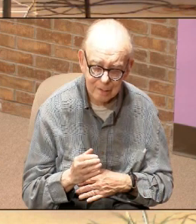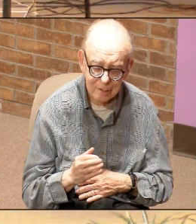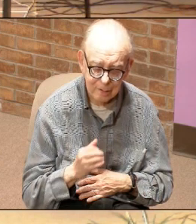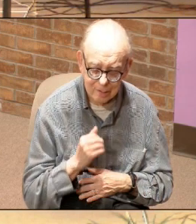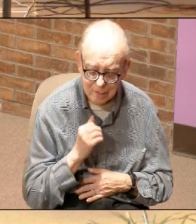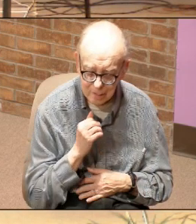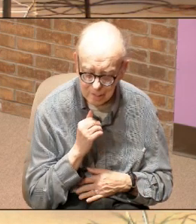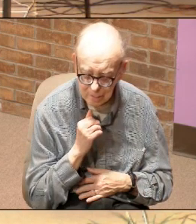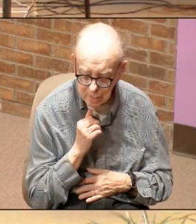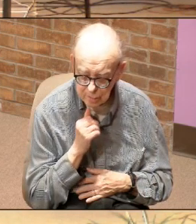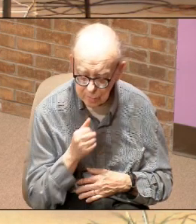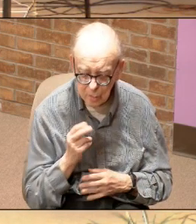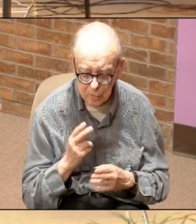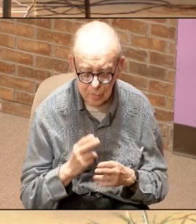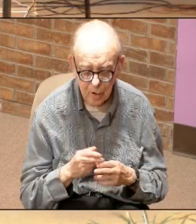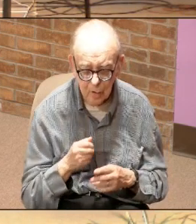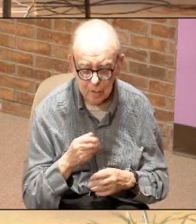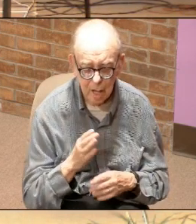Don't call him bub.